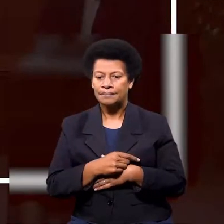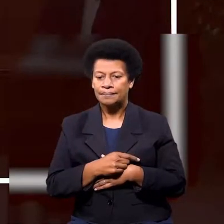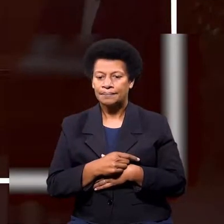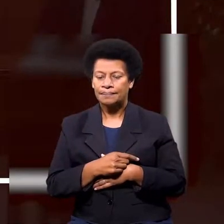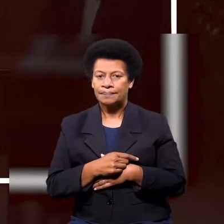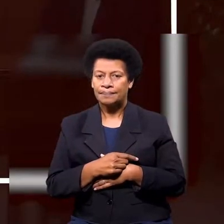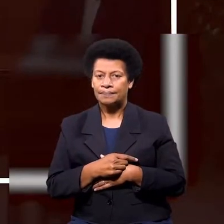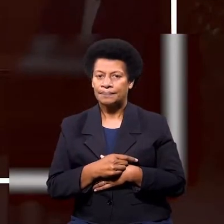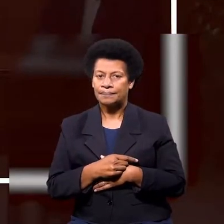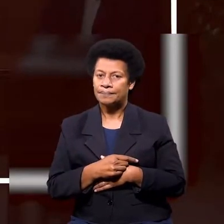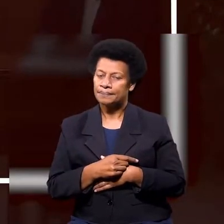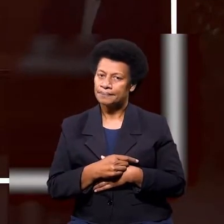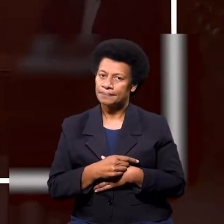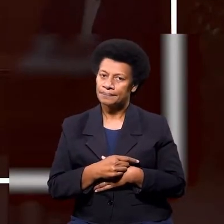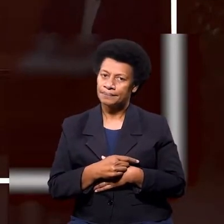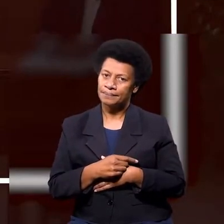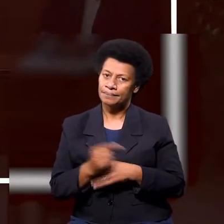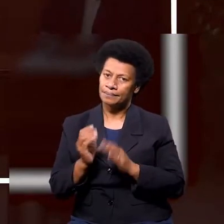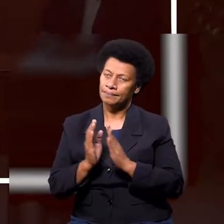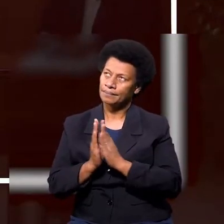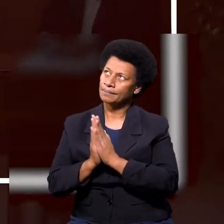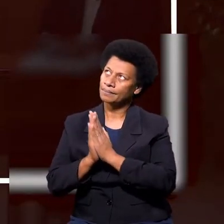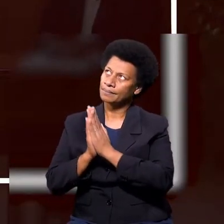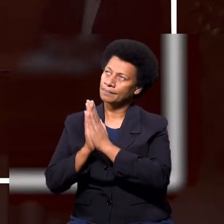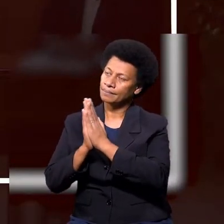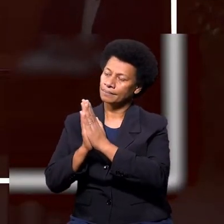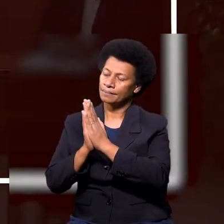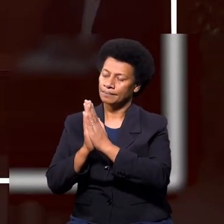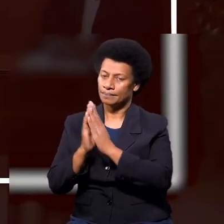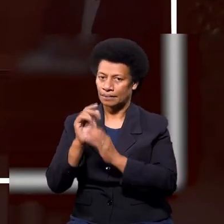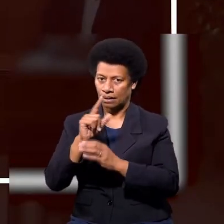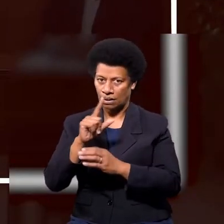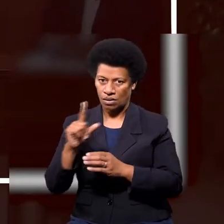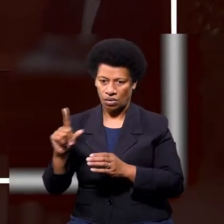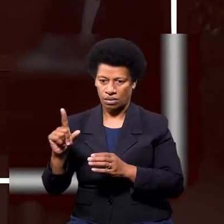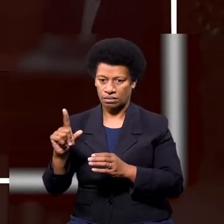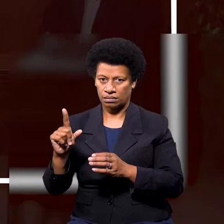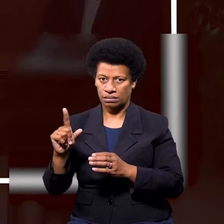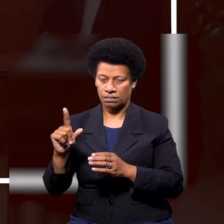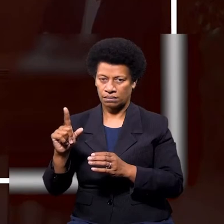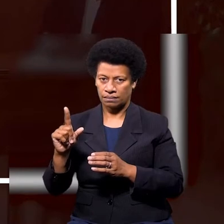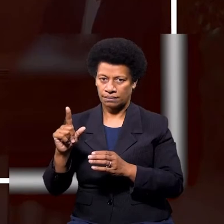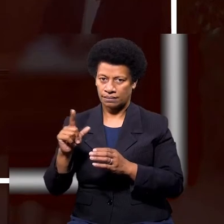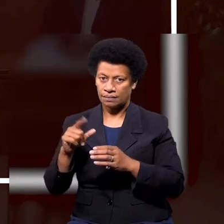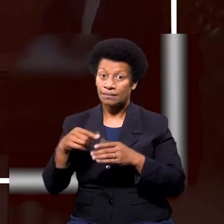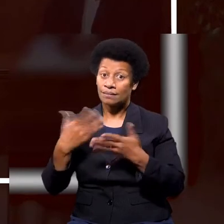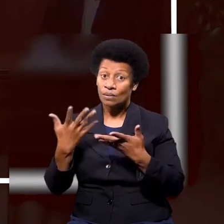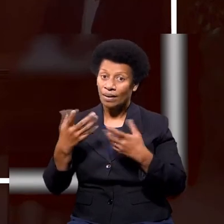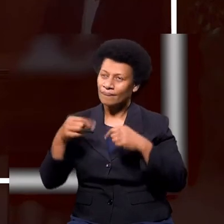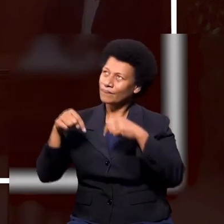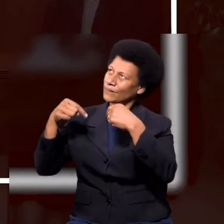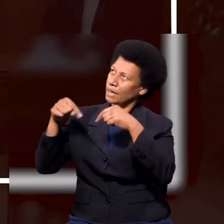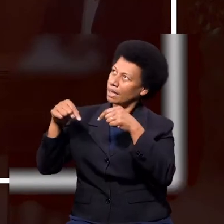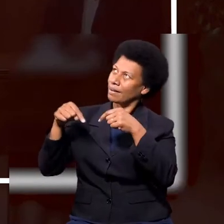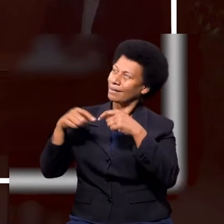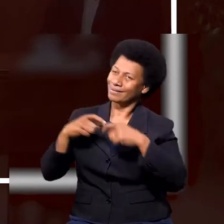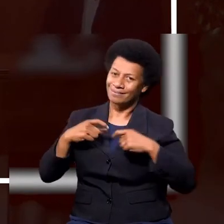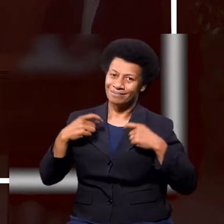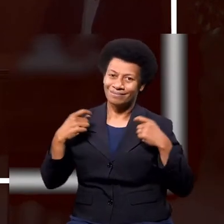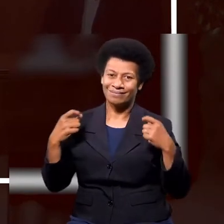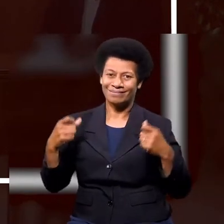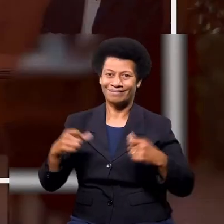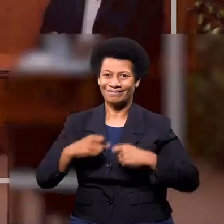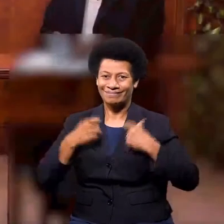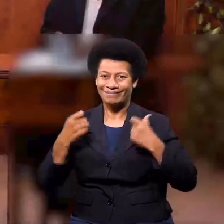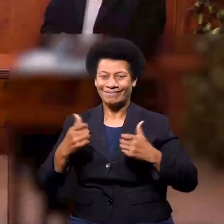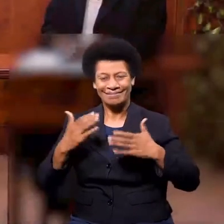in the New King James Version, "Serve the Lord," note this, "with fear and rejoice with